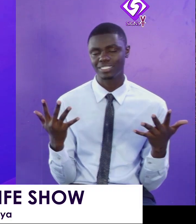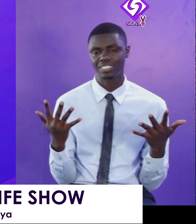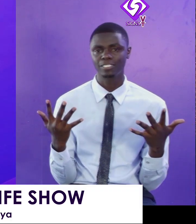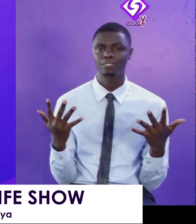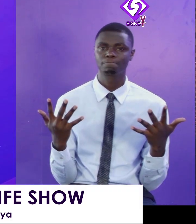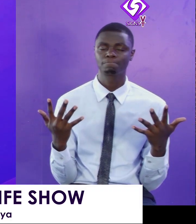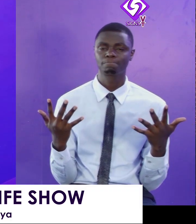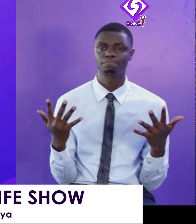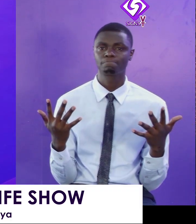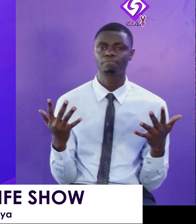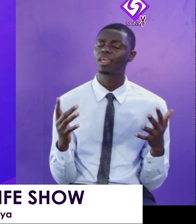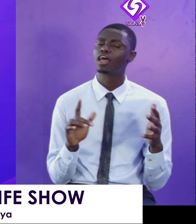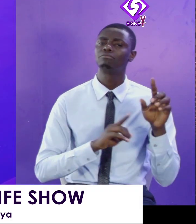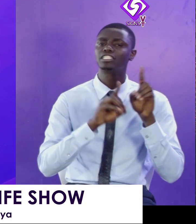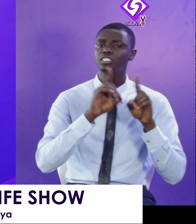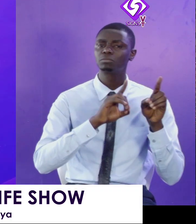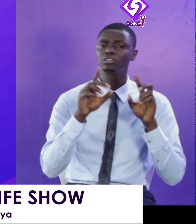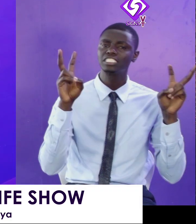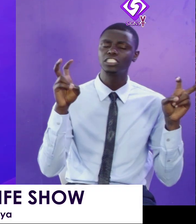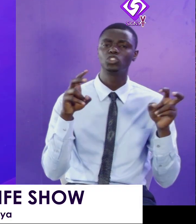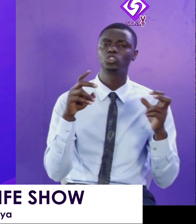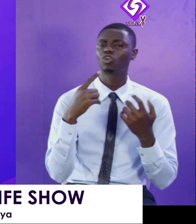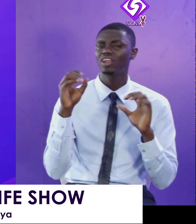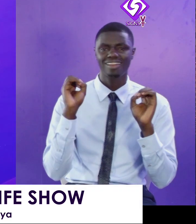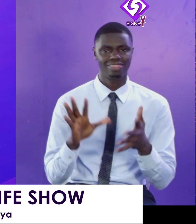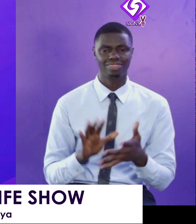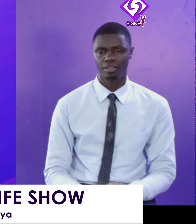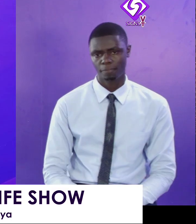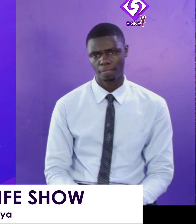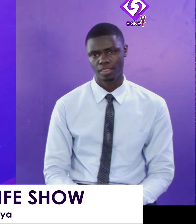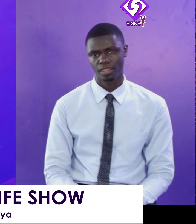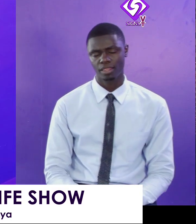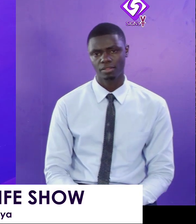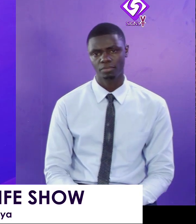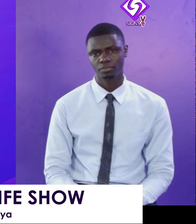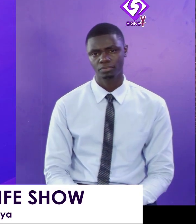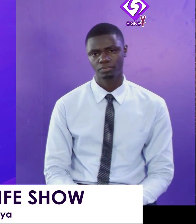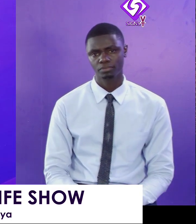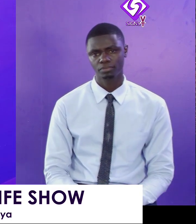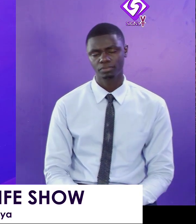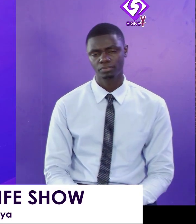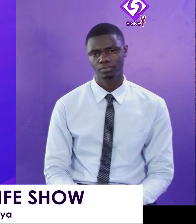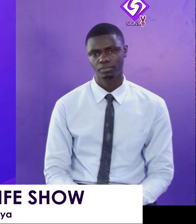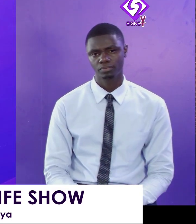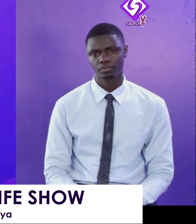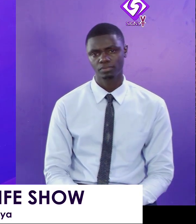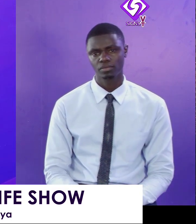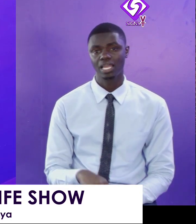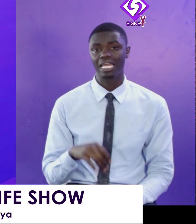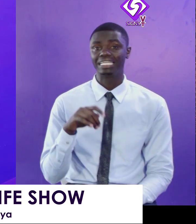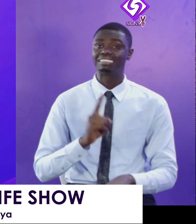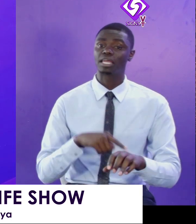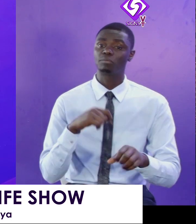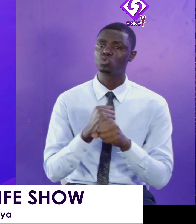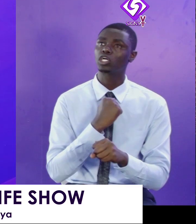When transport is an issue, it is not correct. It is not correct when you cannot